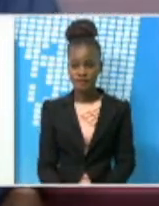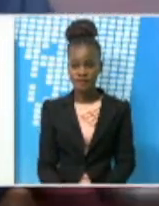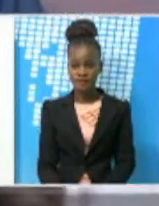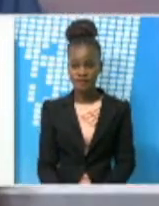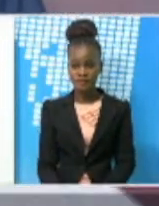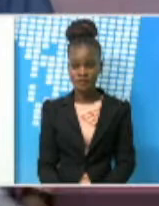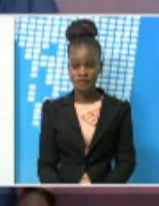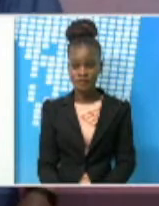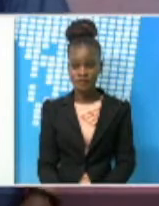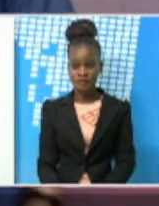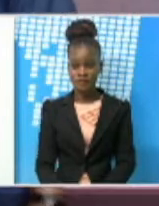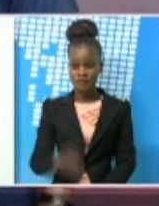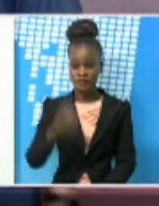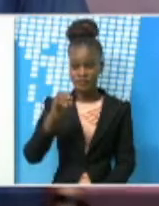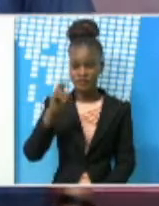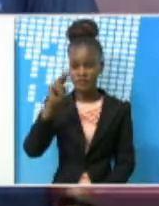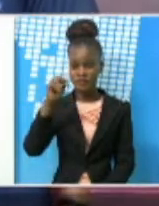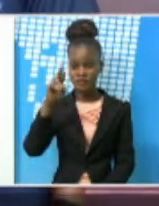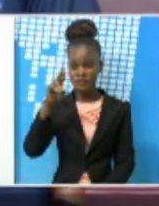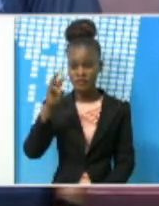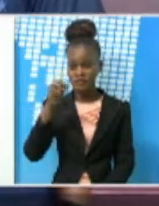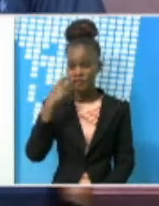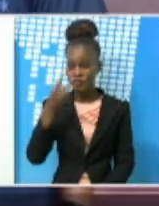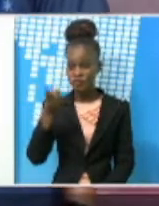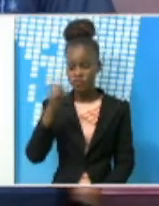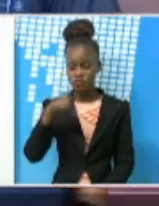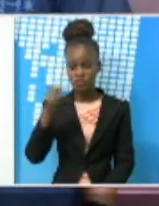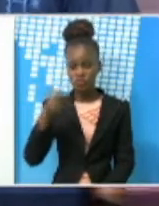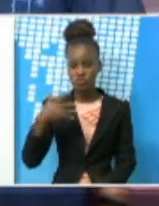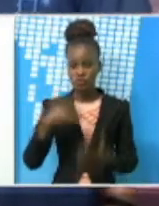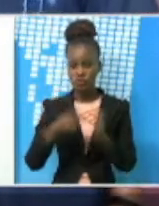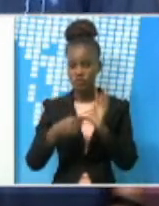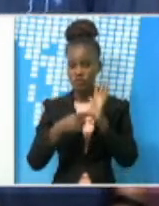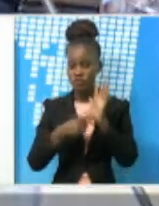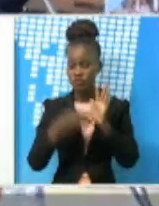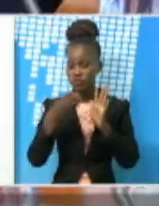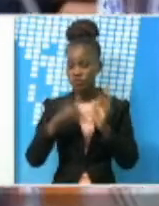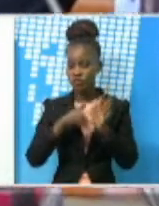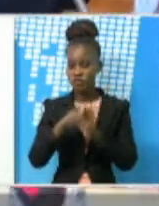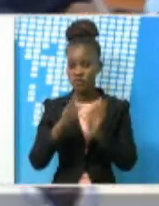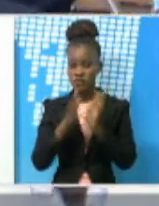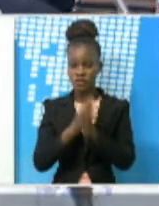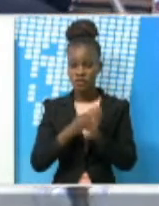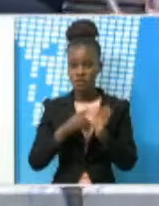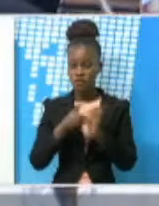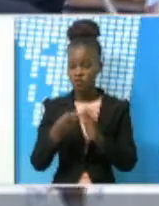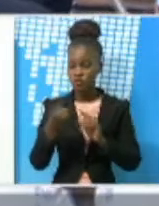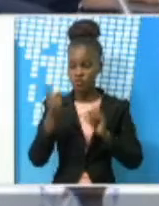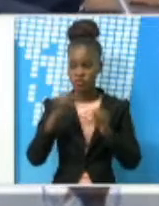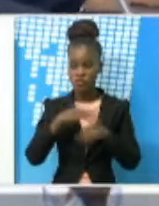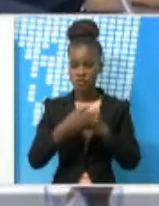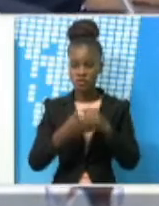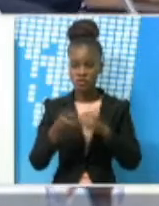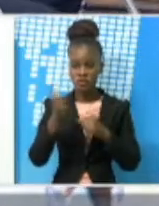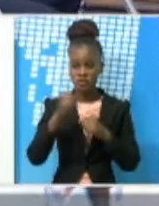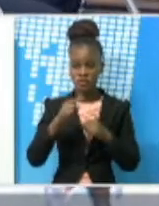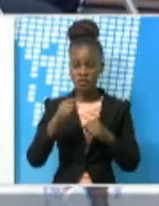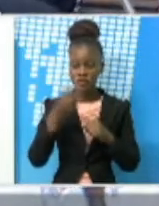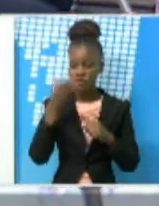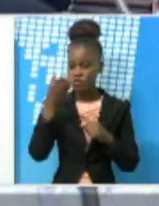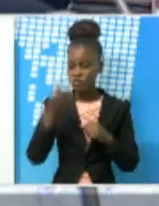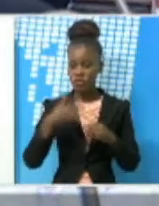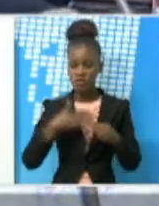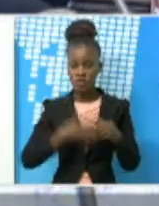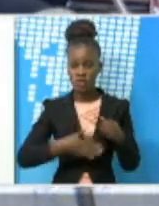In line with the NRM manifesto, the principled approach to economic development and growth has manufacturing, digitalization, science,